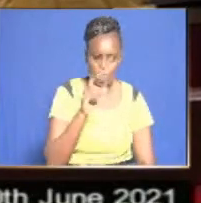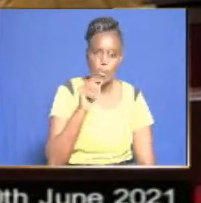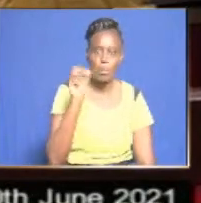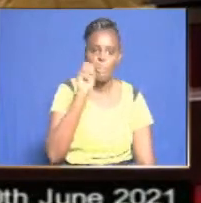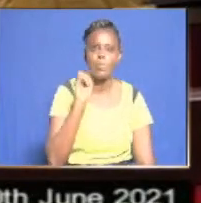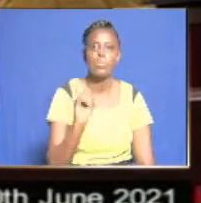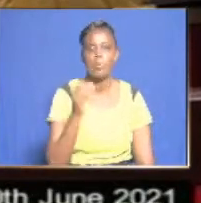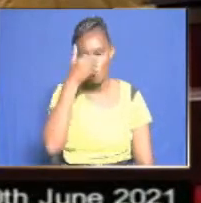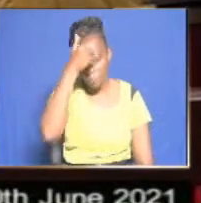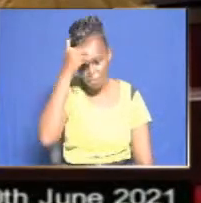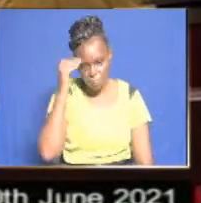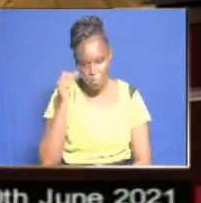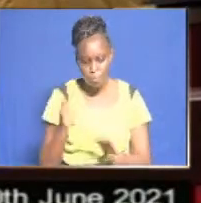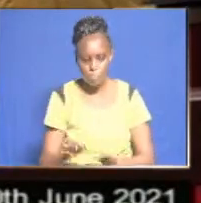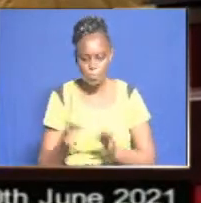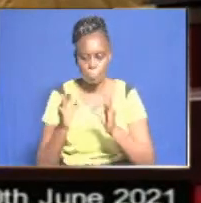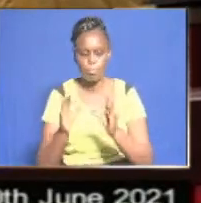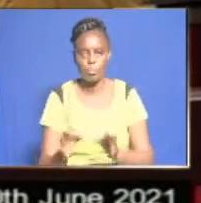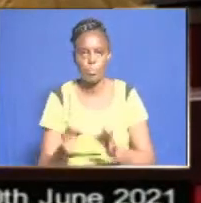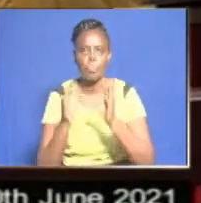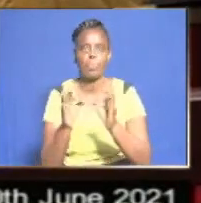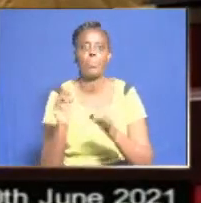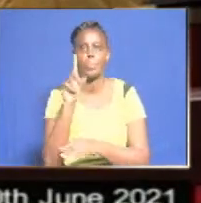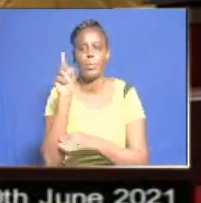one who requested for the postponement of the question.